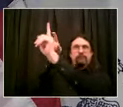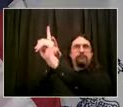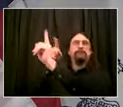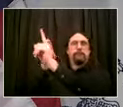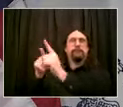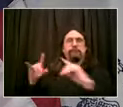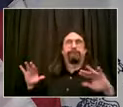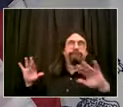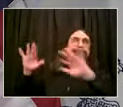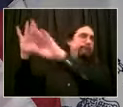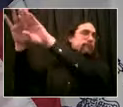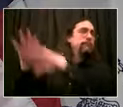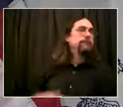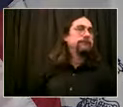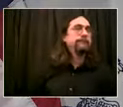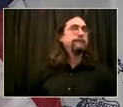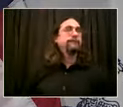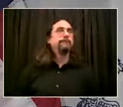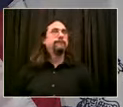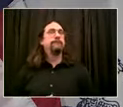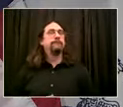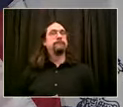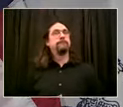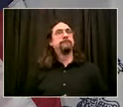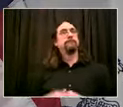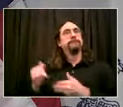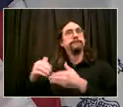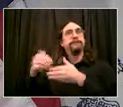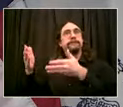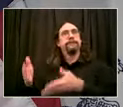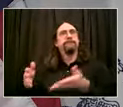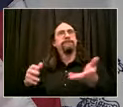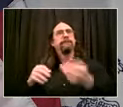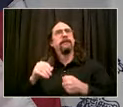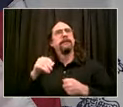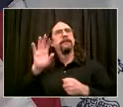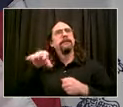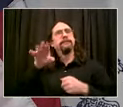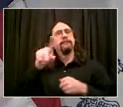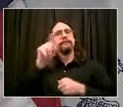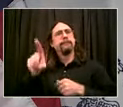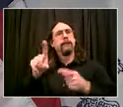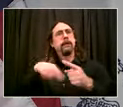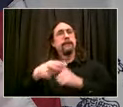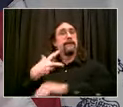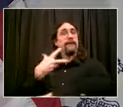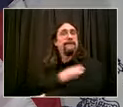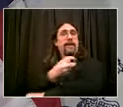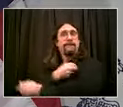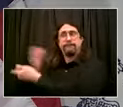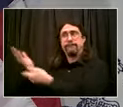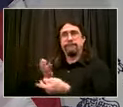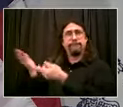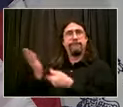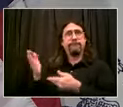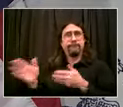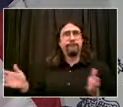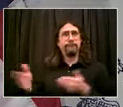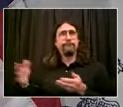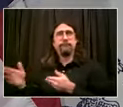in the vaccine supply. I'm wondering if you know the extent to which appointments for vaccines have been canceled